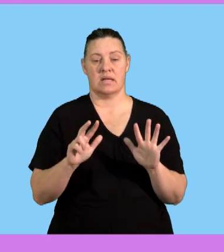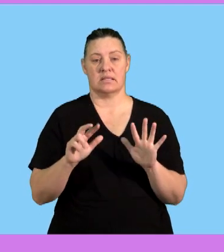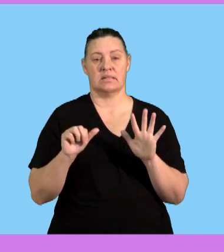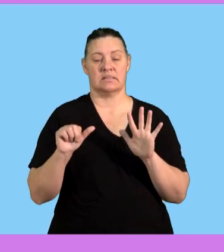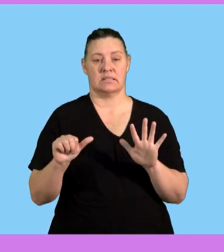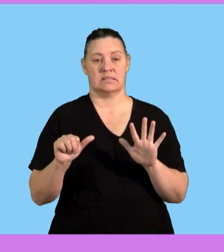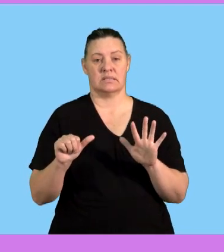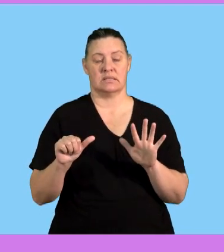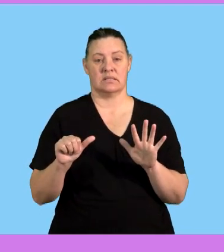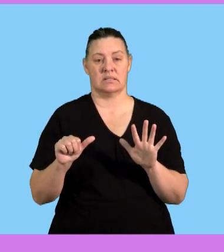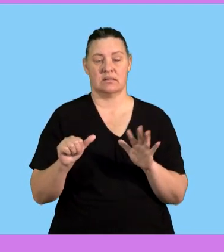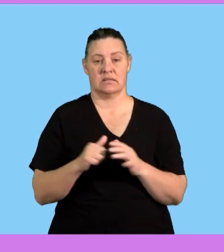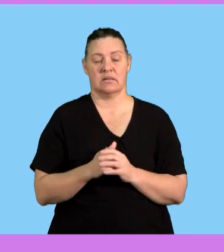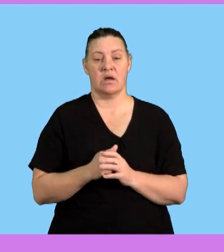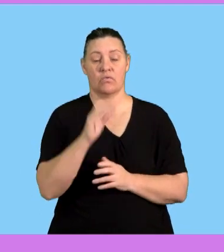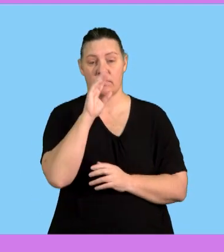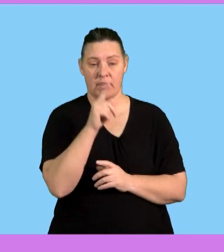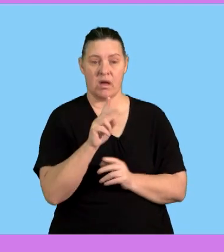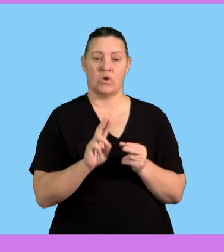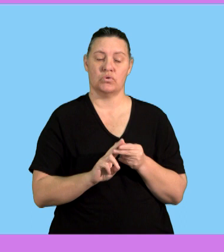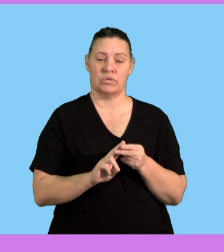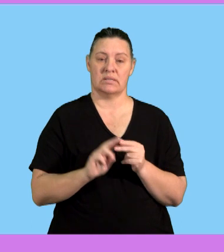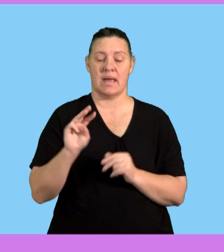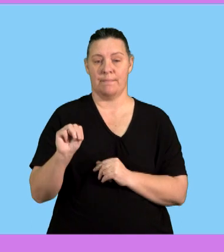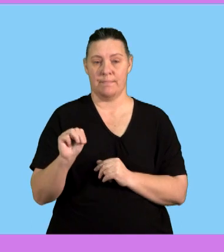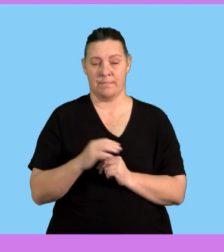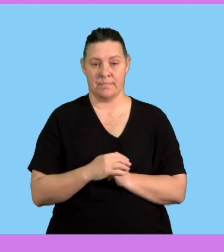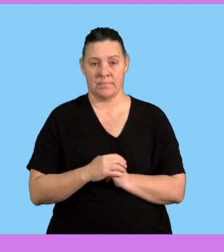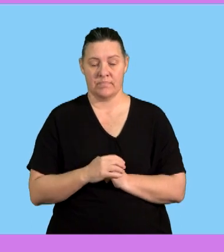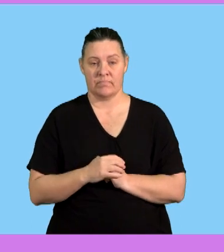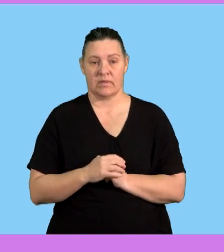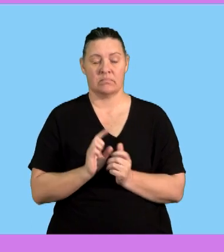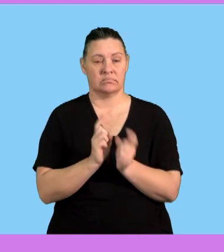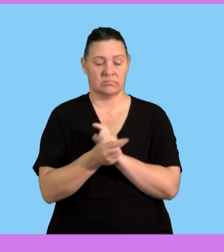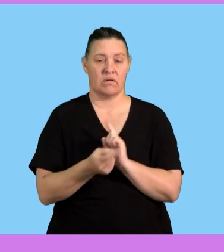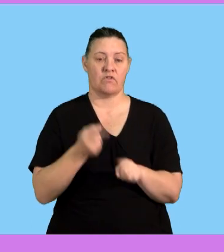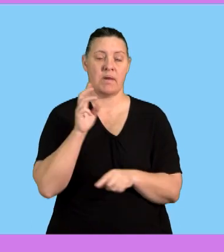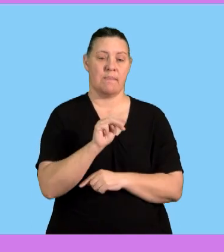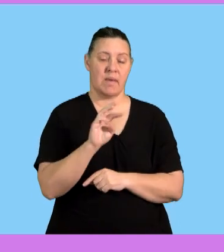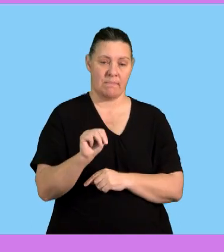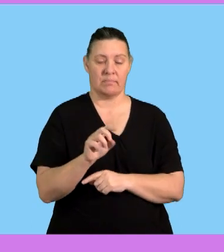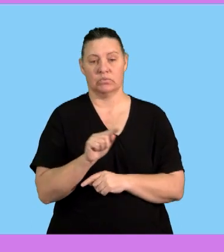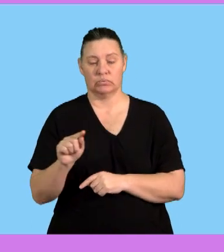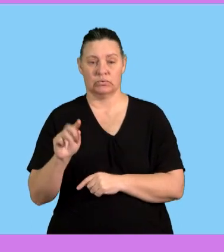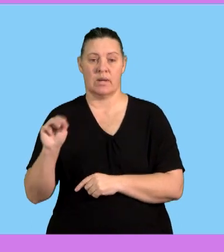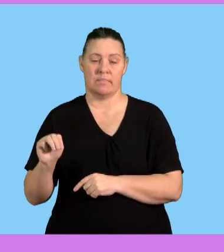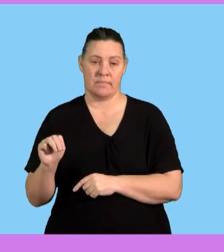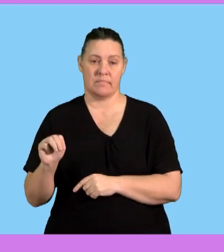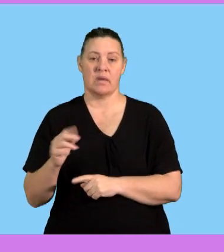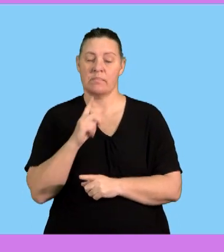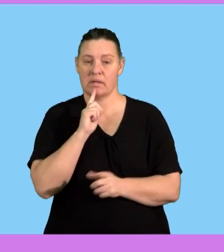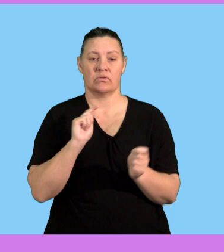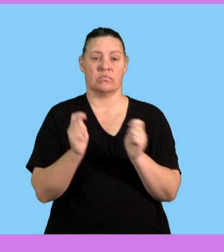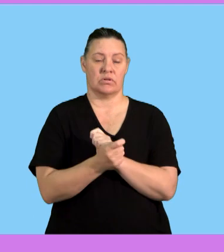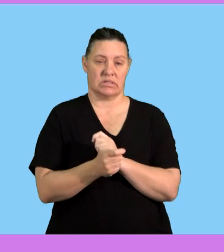1,86, and remember now my unit is meters, right? So I converted from millimeters to meters by using the conversion